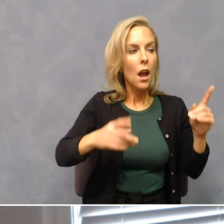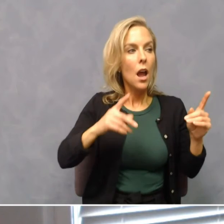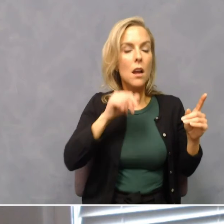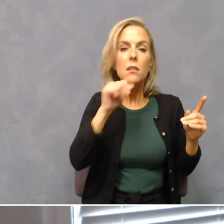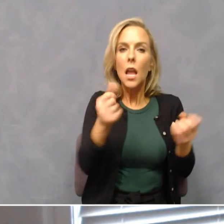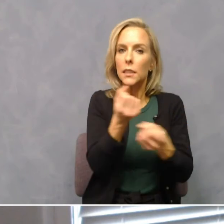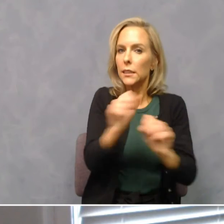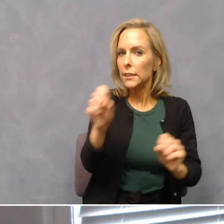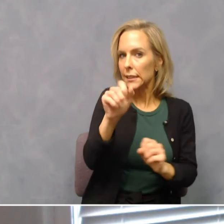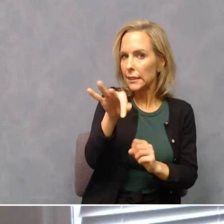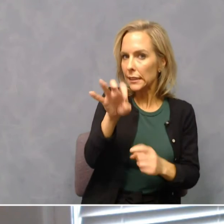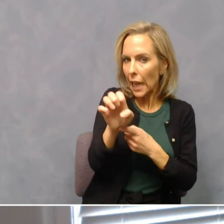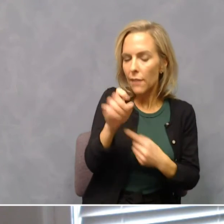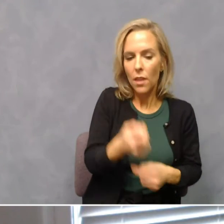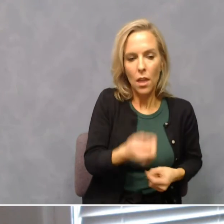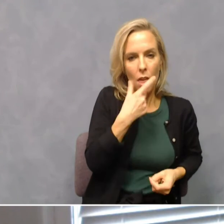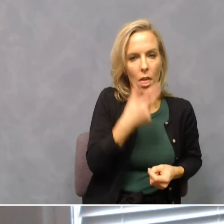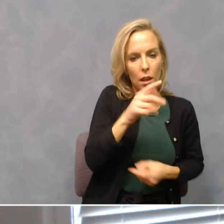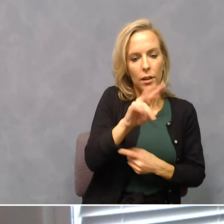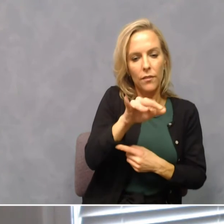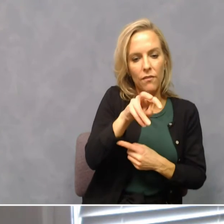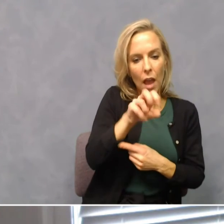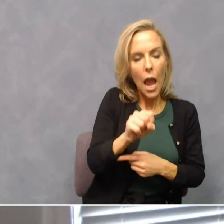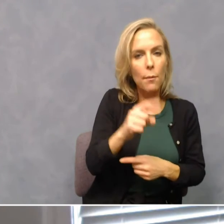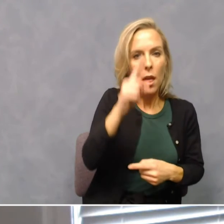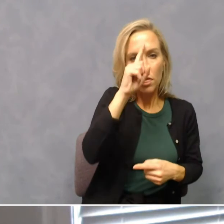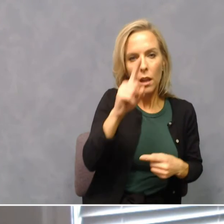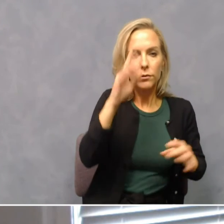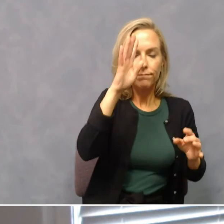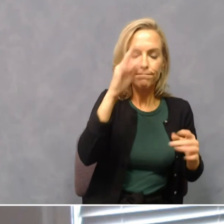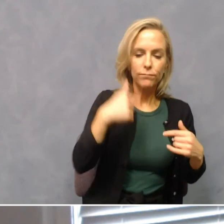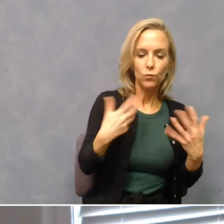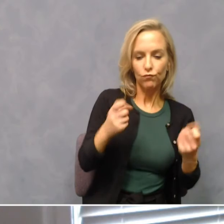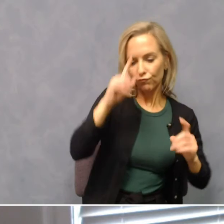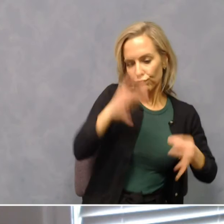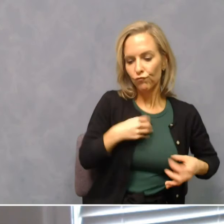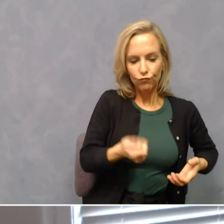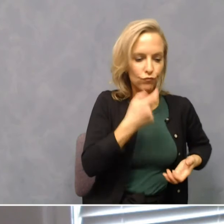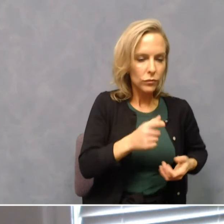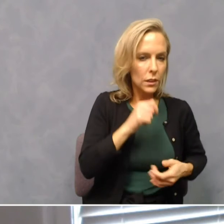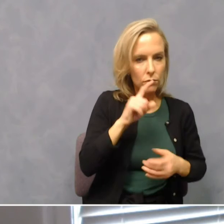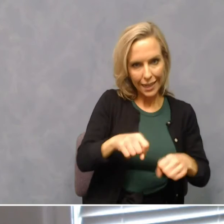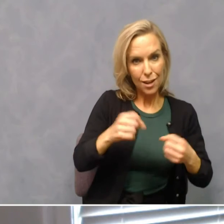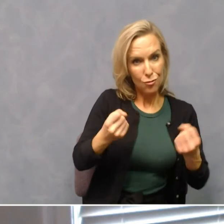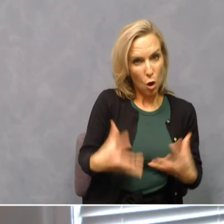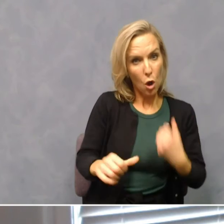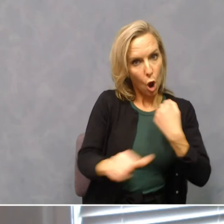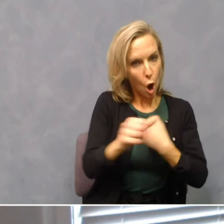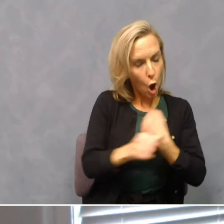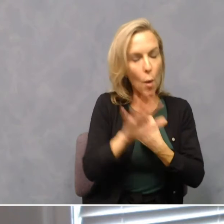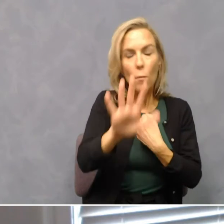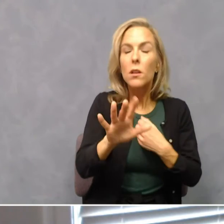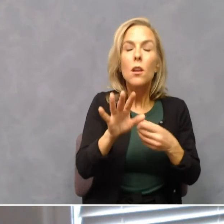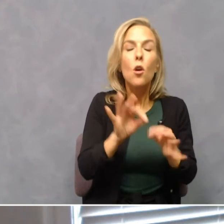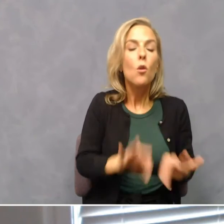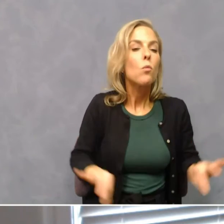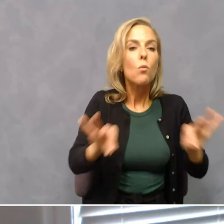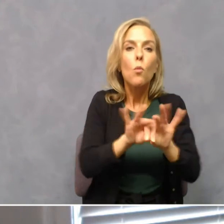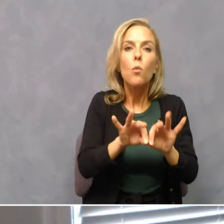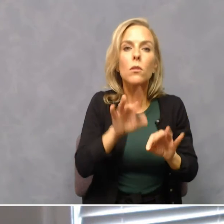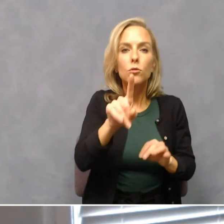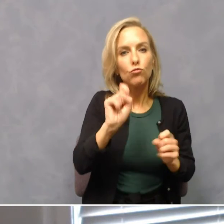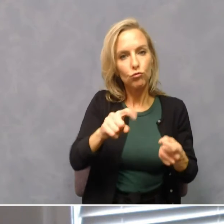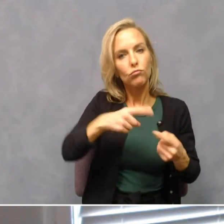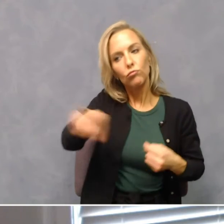are not helpful to them and actually cause harm. So for right now, your best measures are still the public health measures and seeking professional